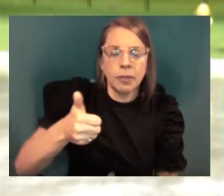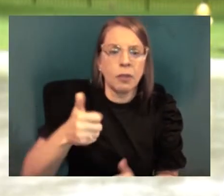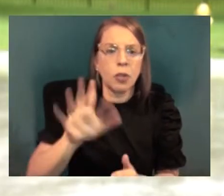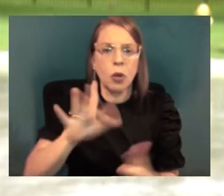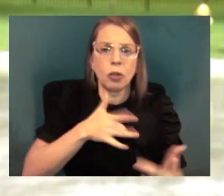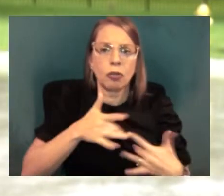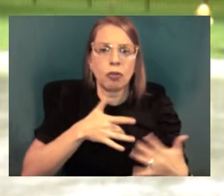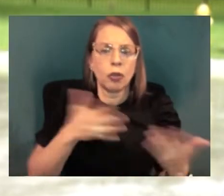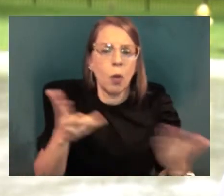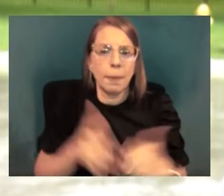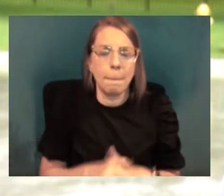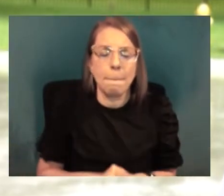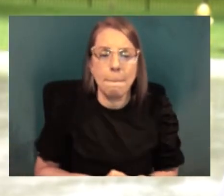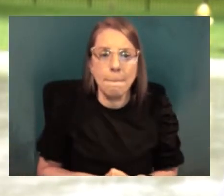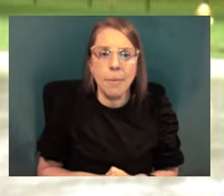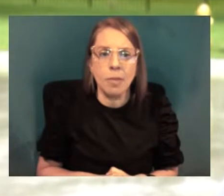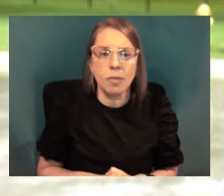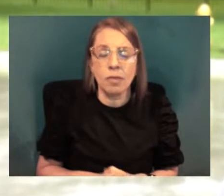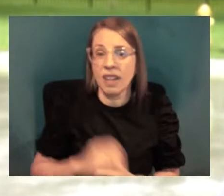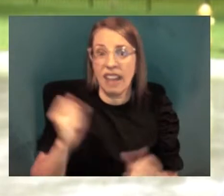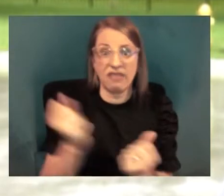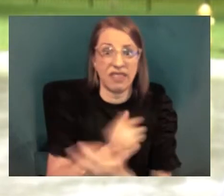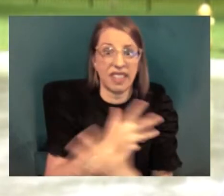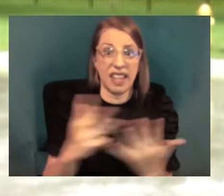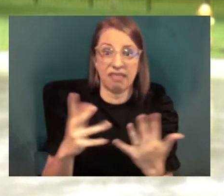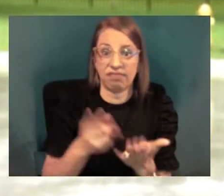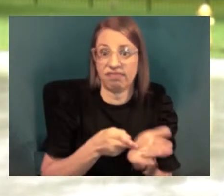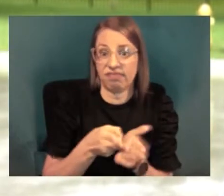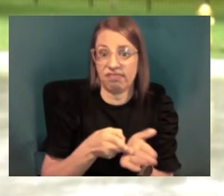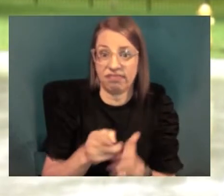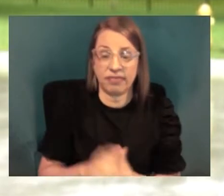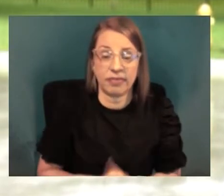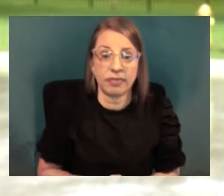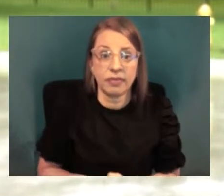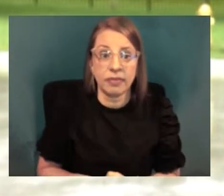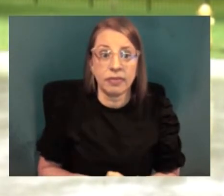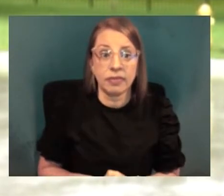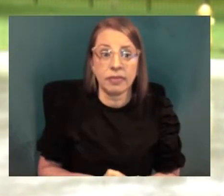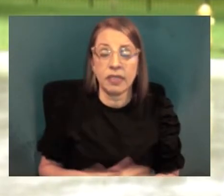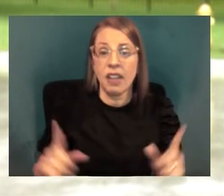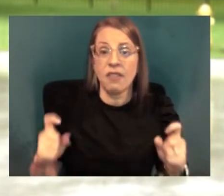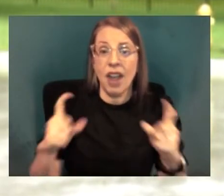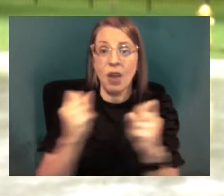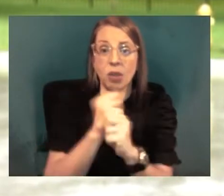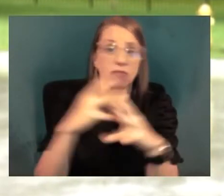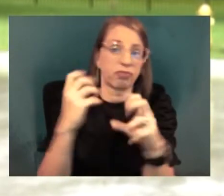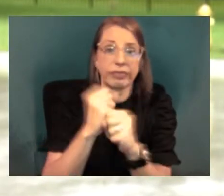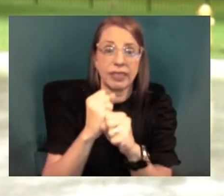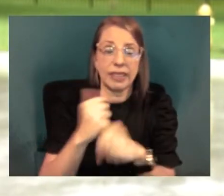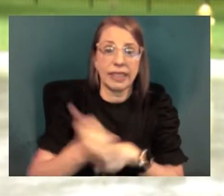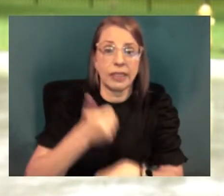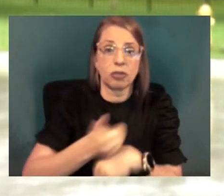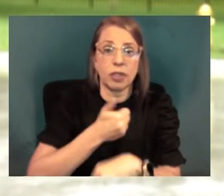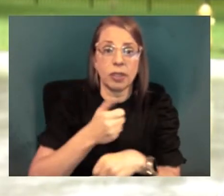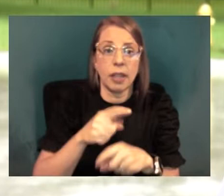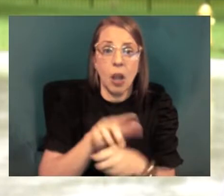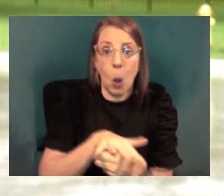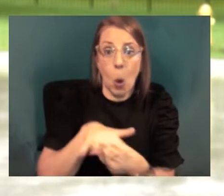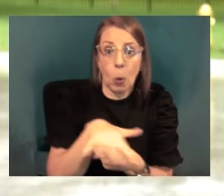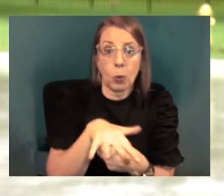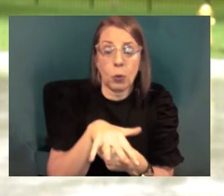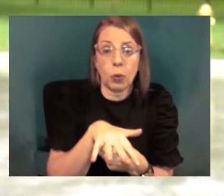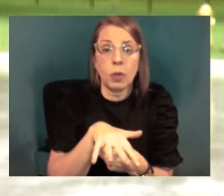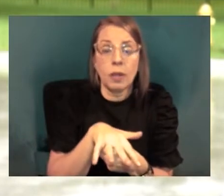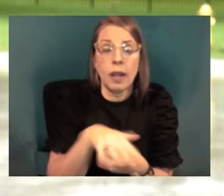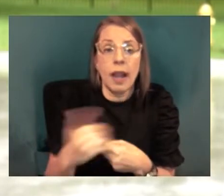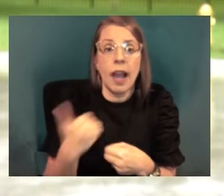Well, definitely all of the above. And, fireworks are a dangerous thing. I'd say locally, we do have more of a